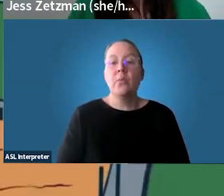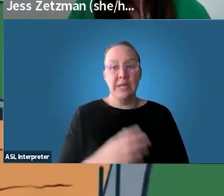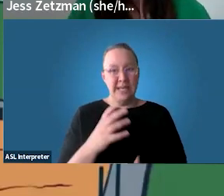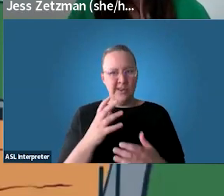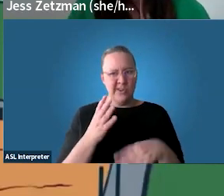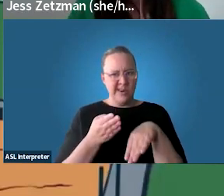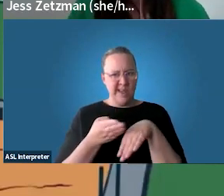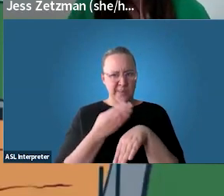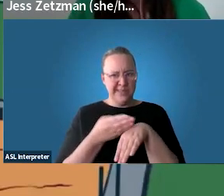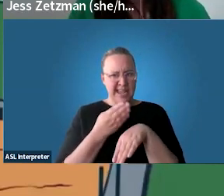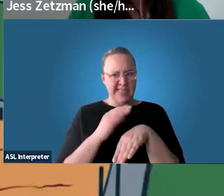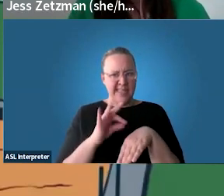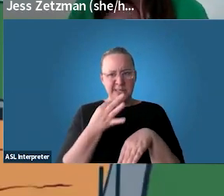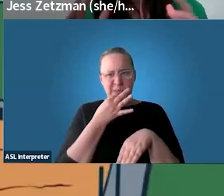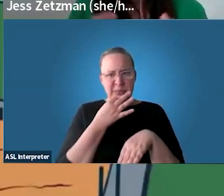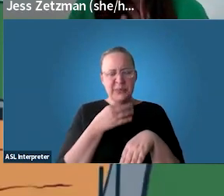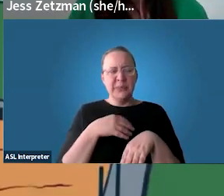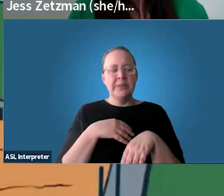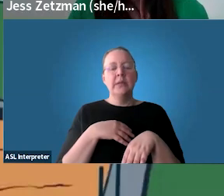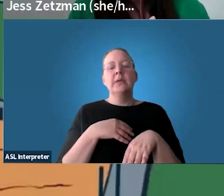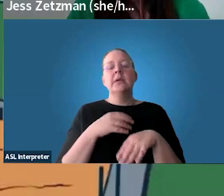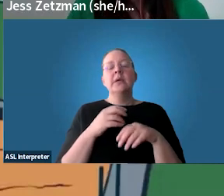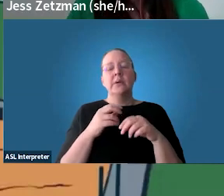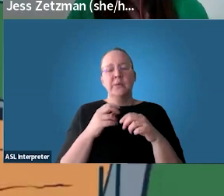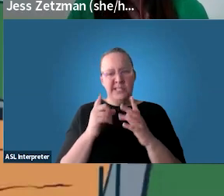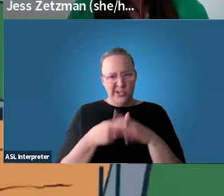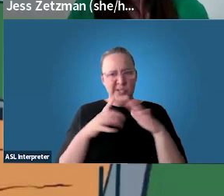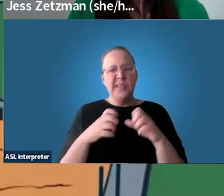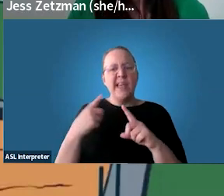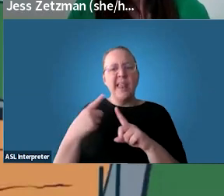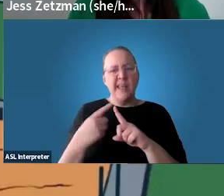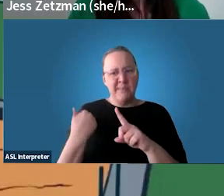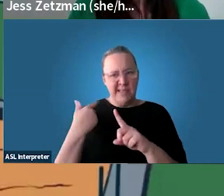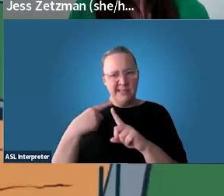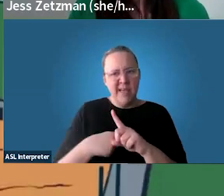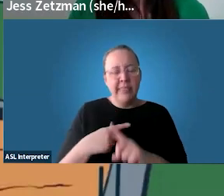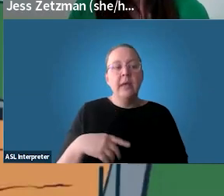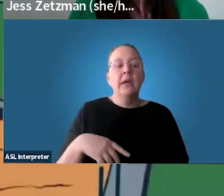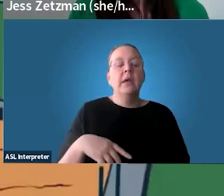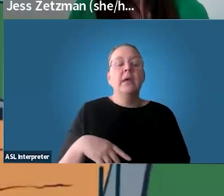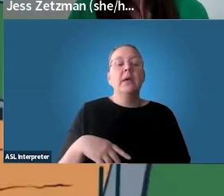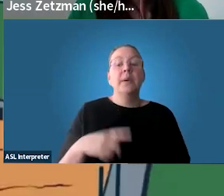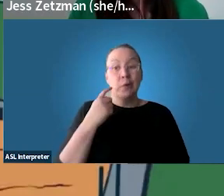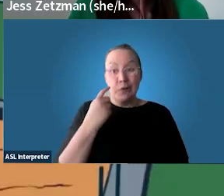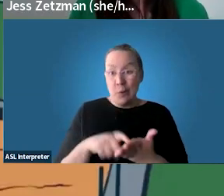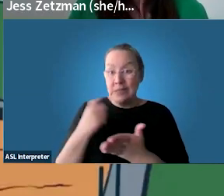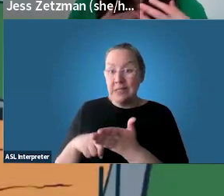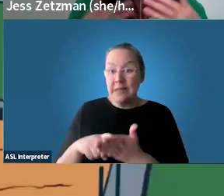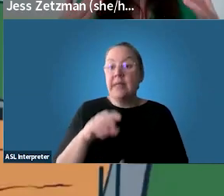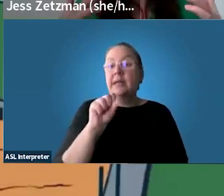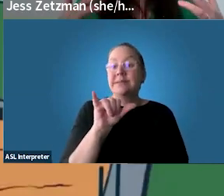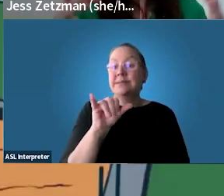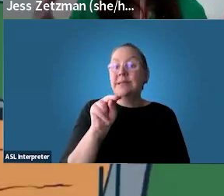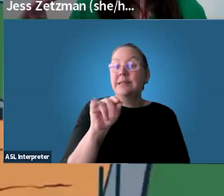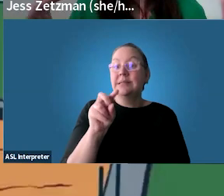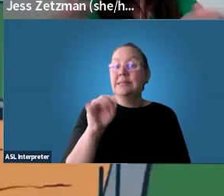We were in the field last month with some refreshing of that. And one of the things that we are seeing is that cynicism is at